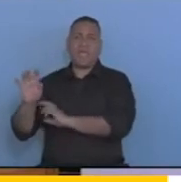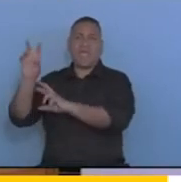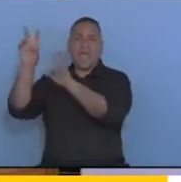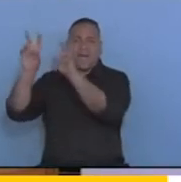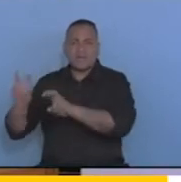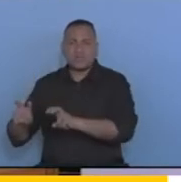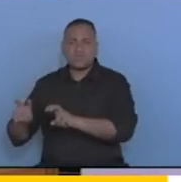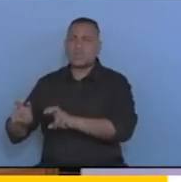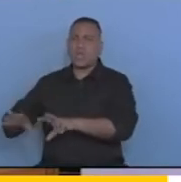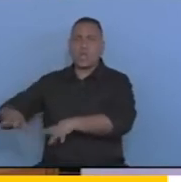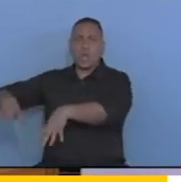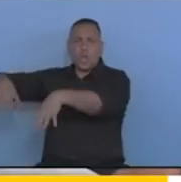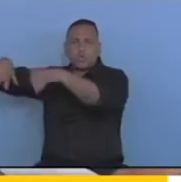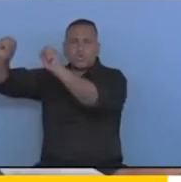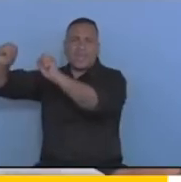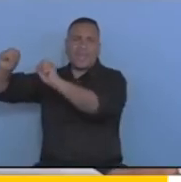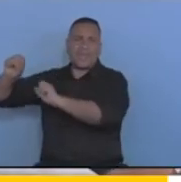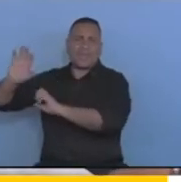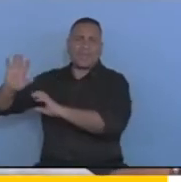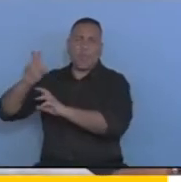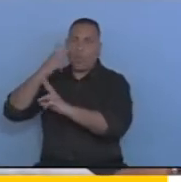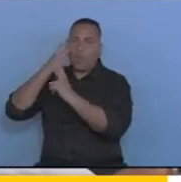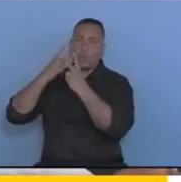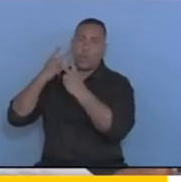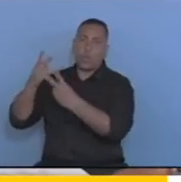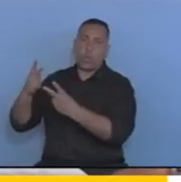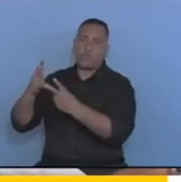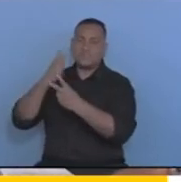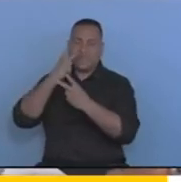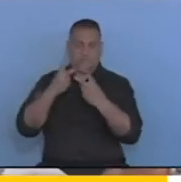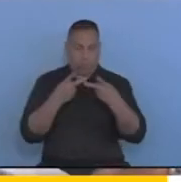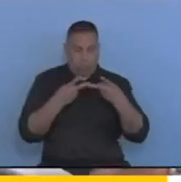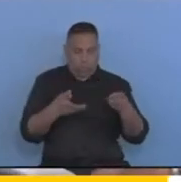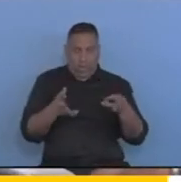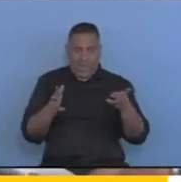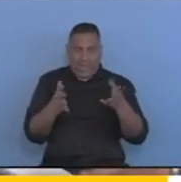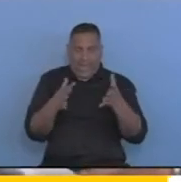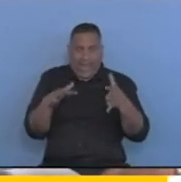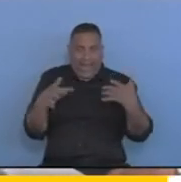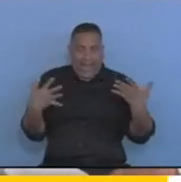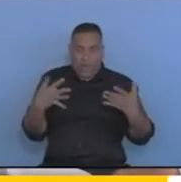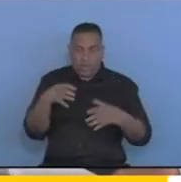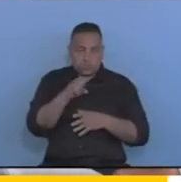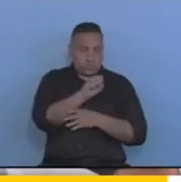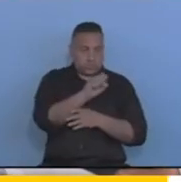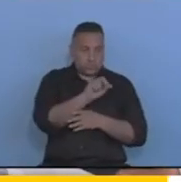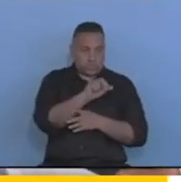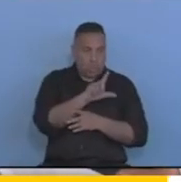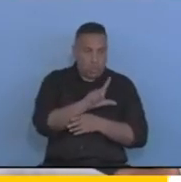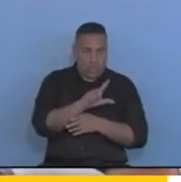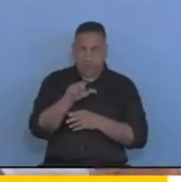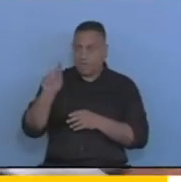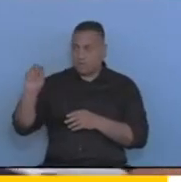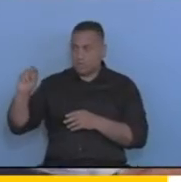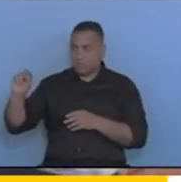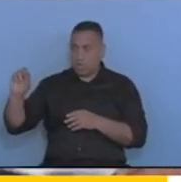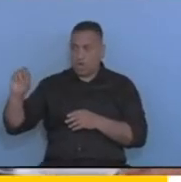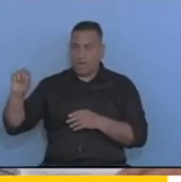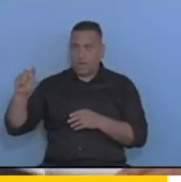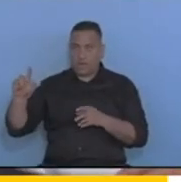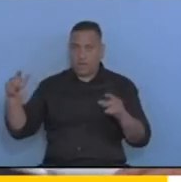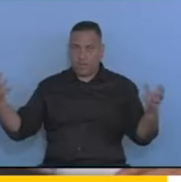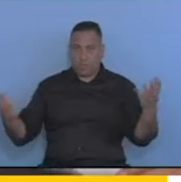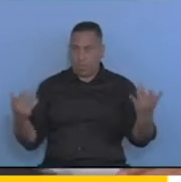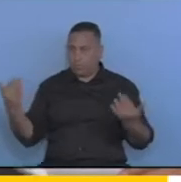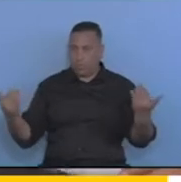are continuously looking at ways of going both ways, going the solar thermal way of heating up the water and saving some electricity